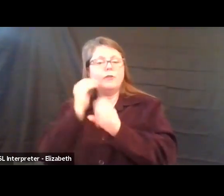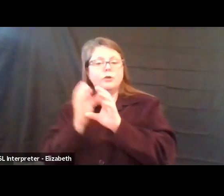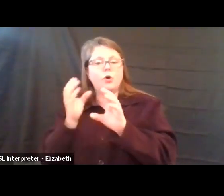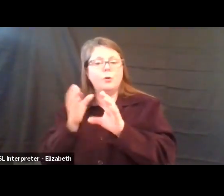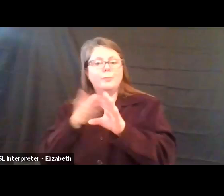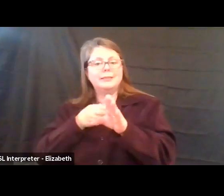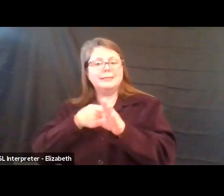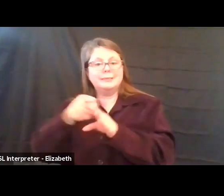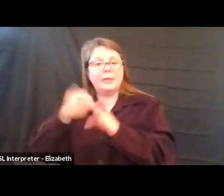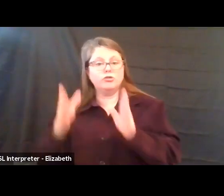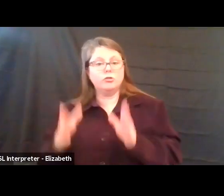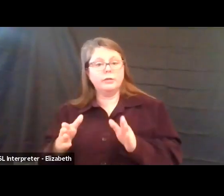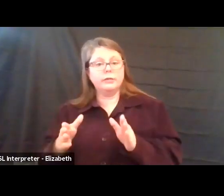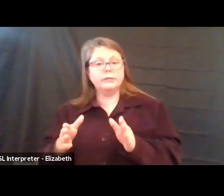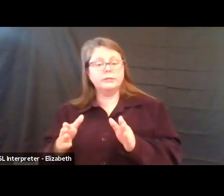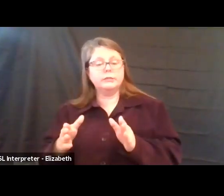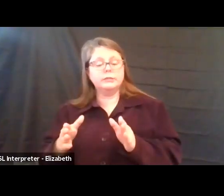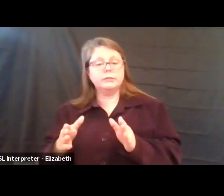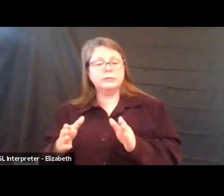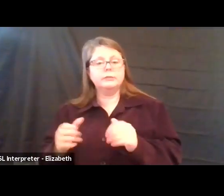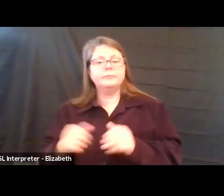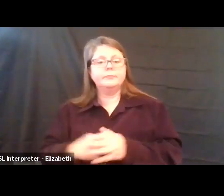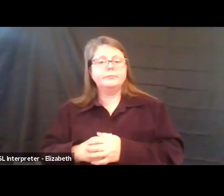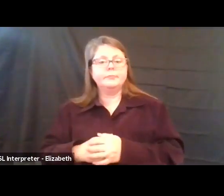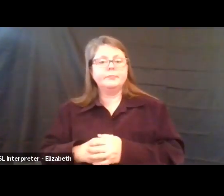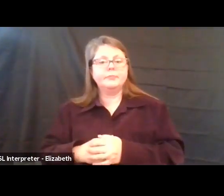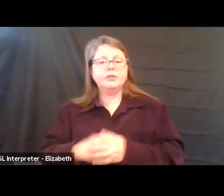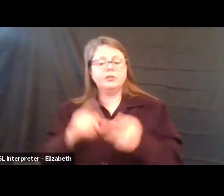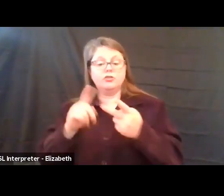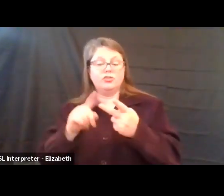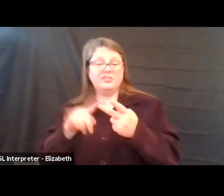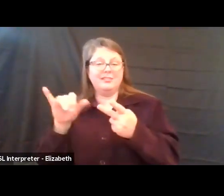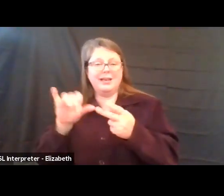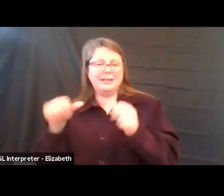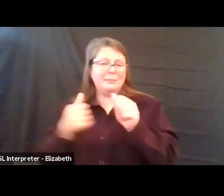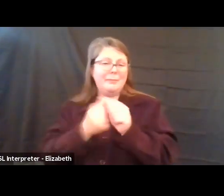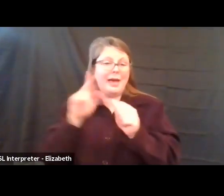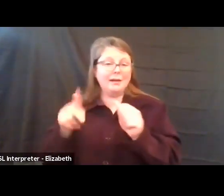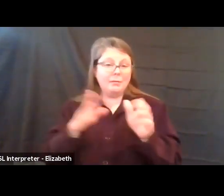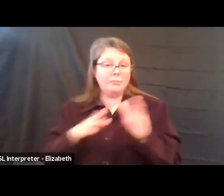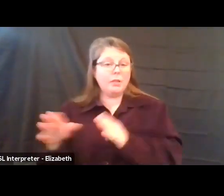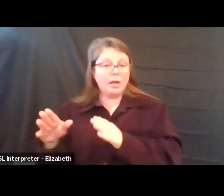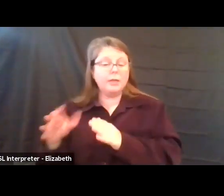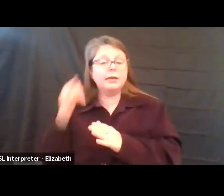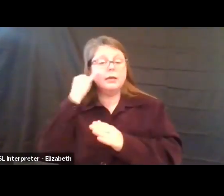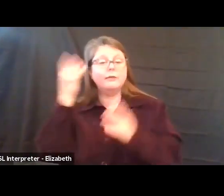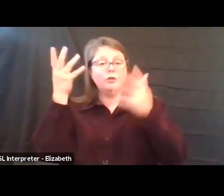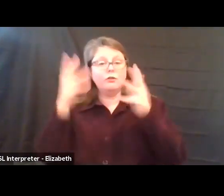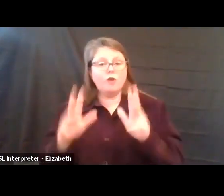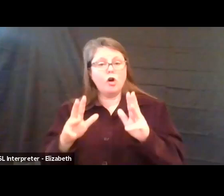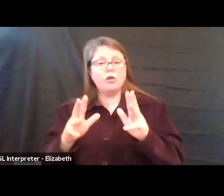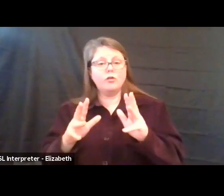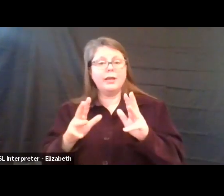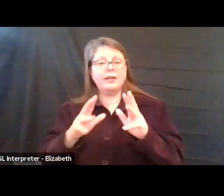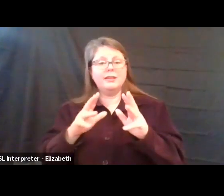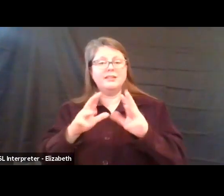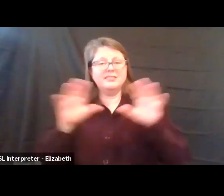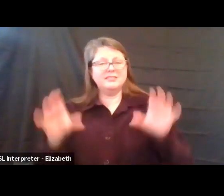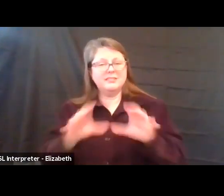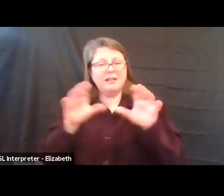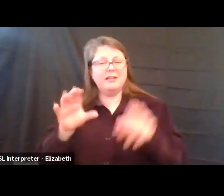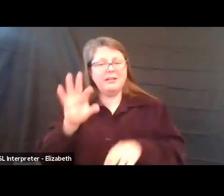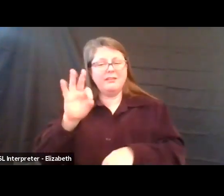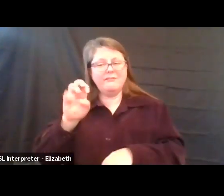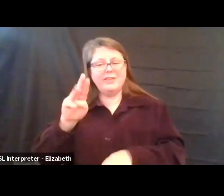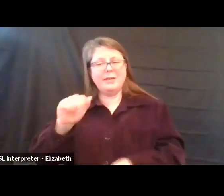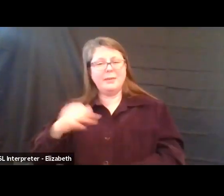And she's kind of the backup plan. If you've gone through the official FEMA process and it hasn't worked for you, or you've hit a